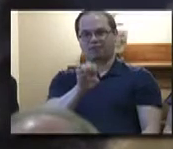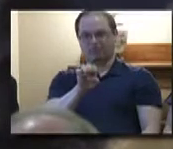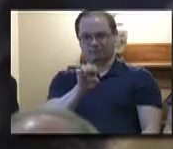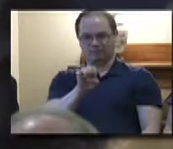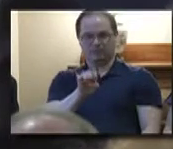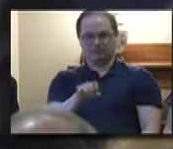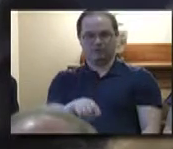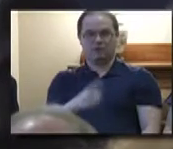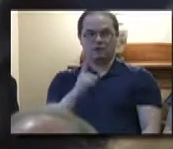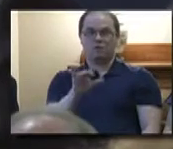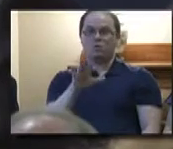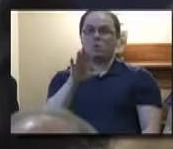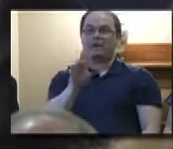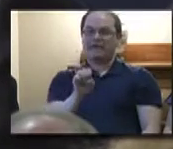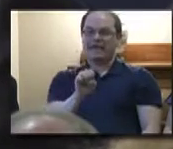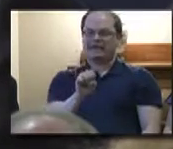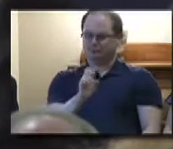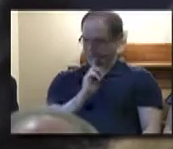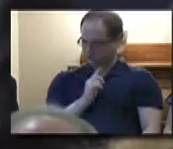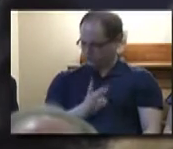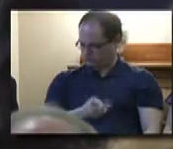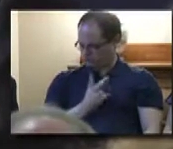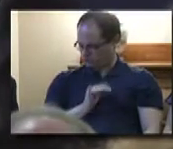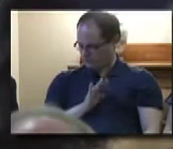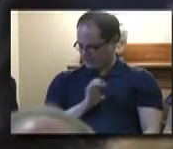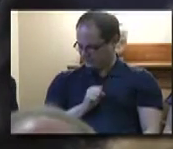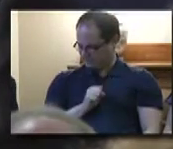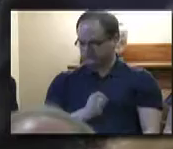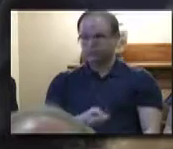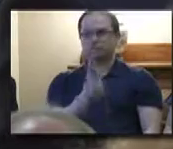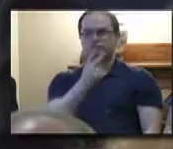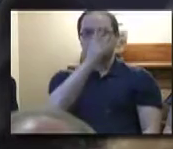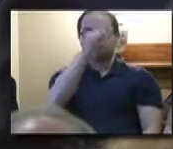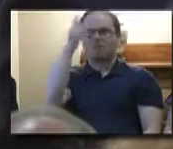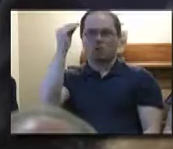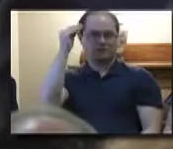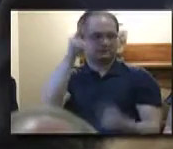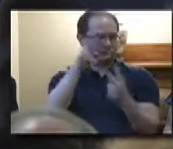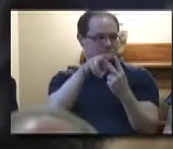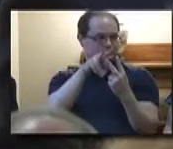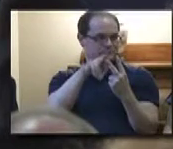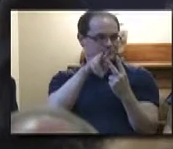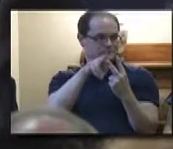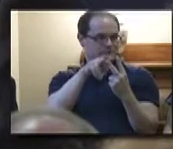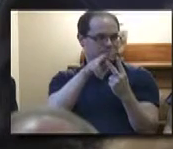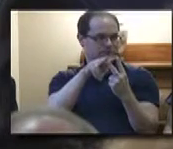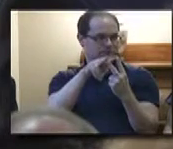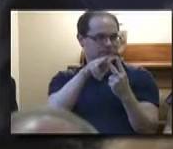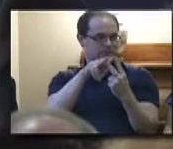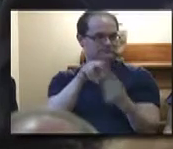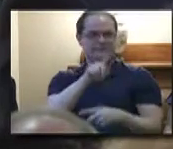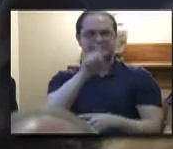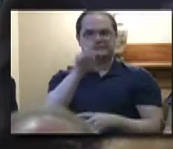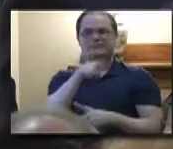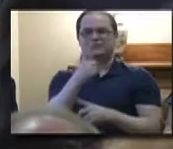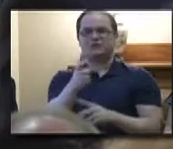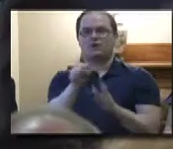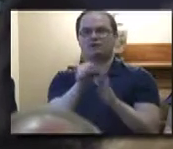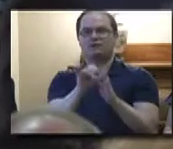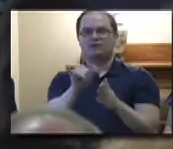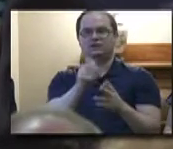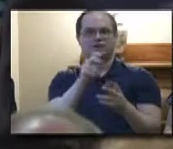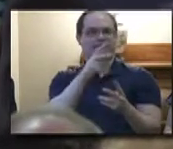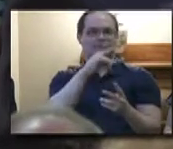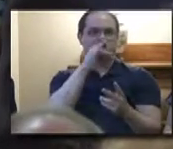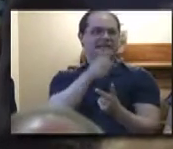One case, actually it was two cases, there were two boys in Texas is the only state that does this, put